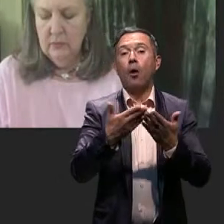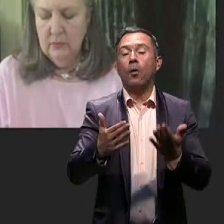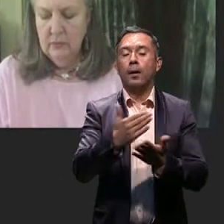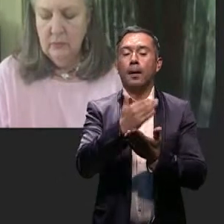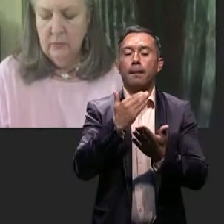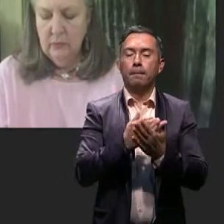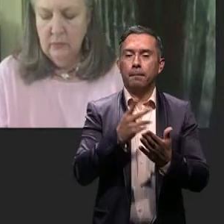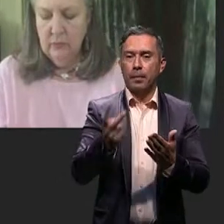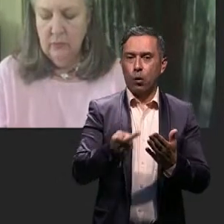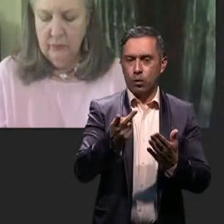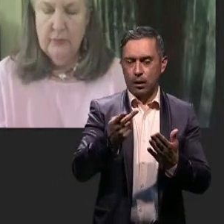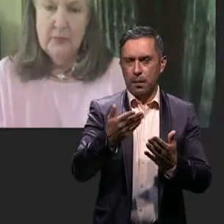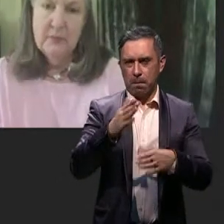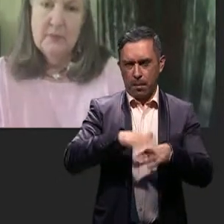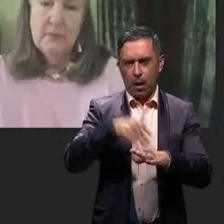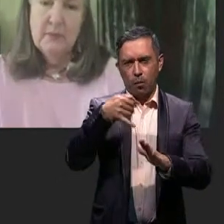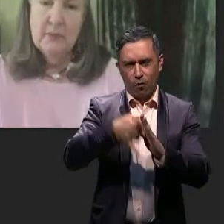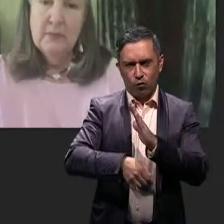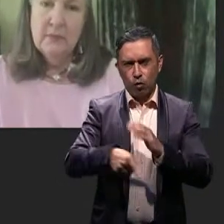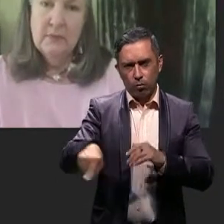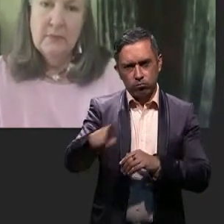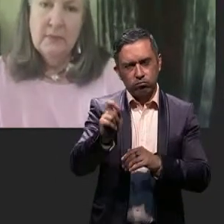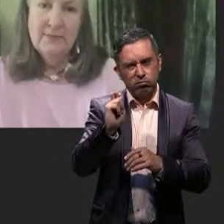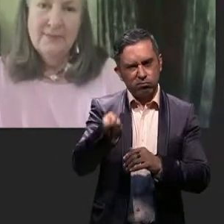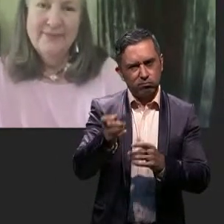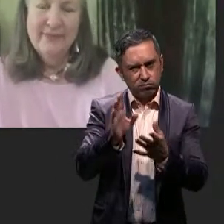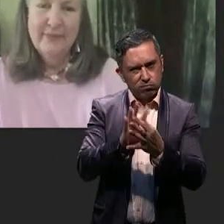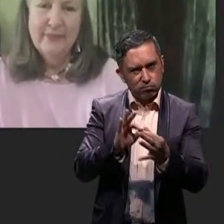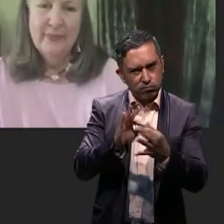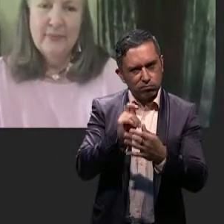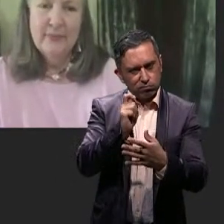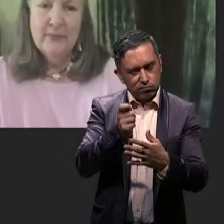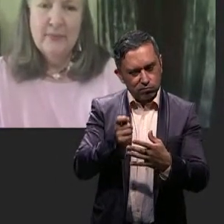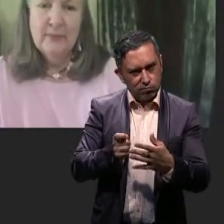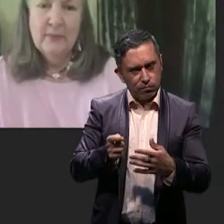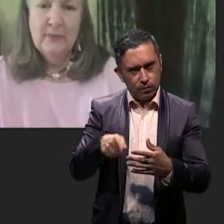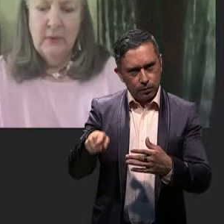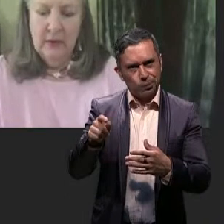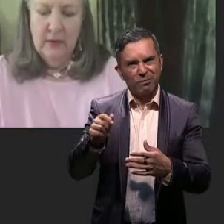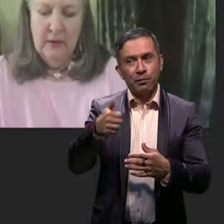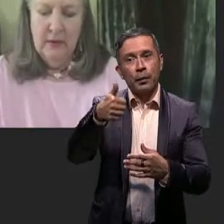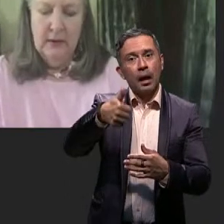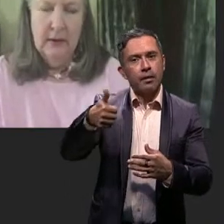questions and to a more deep